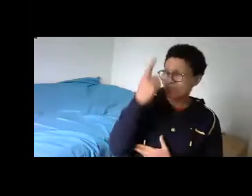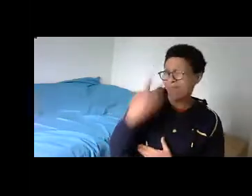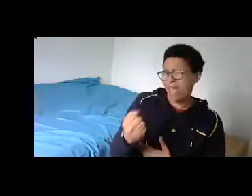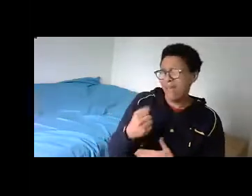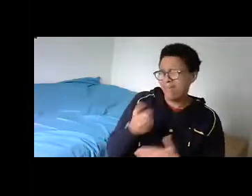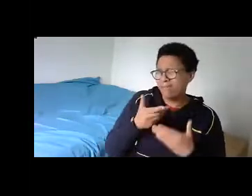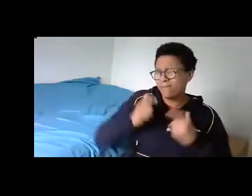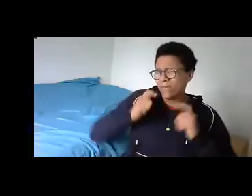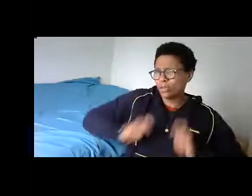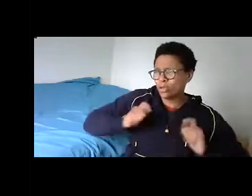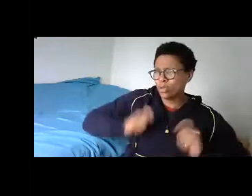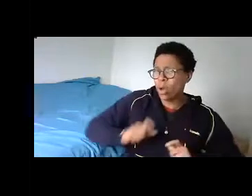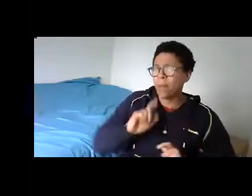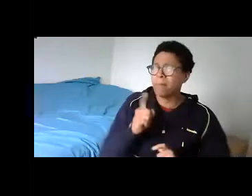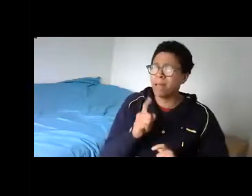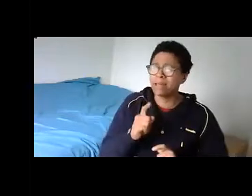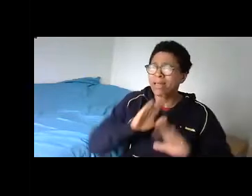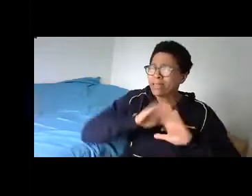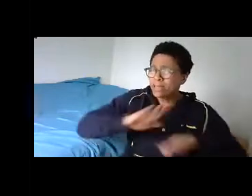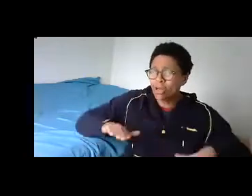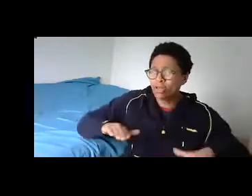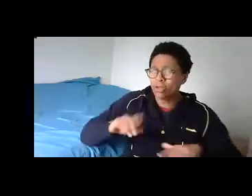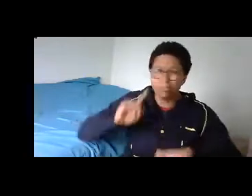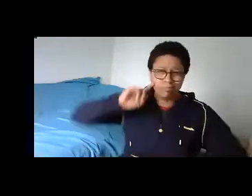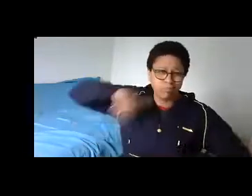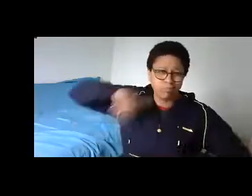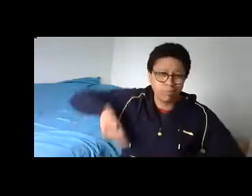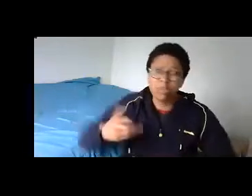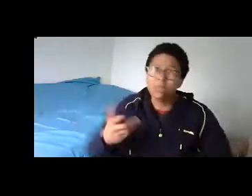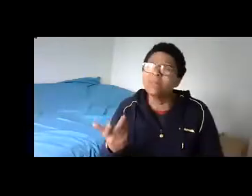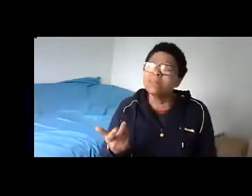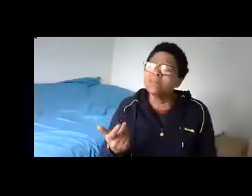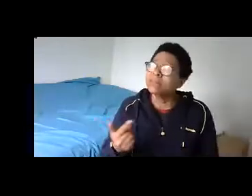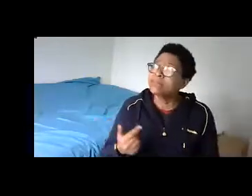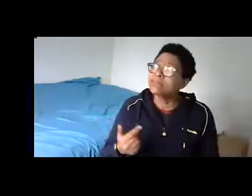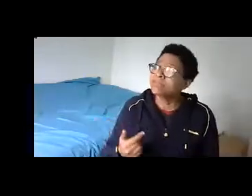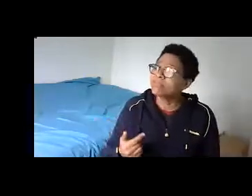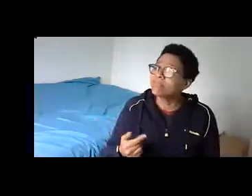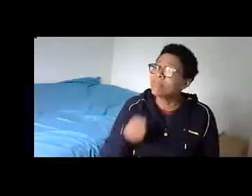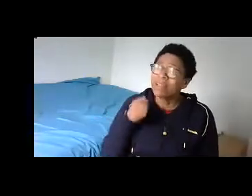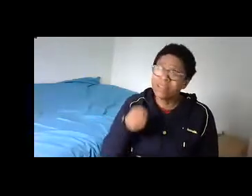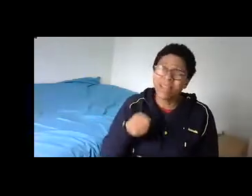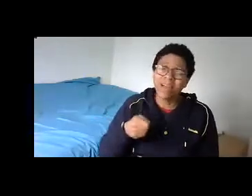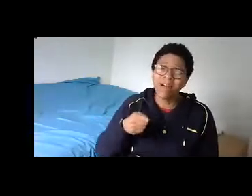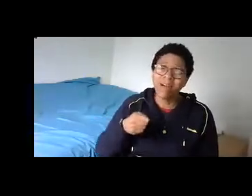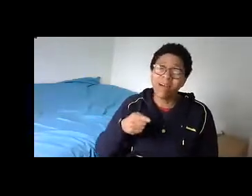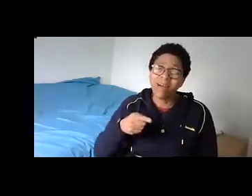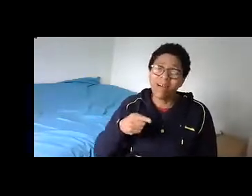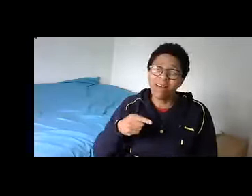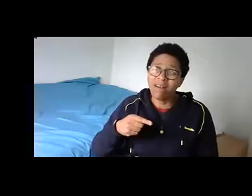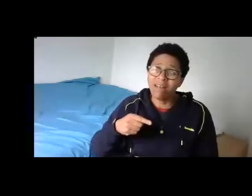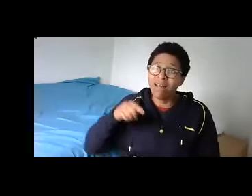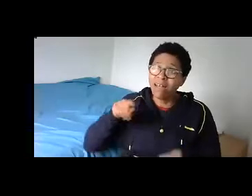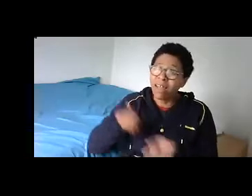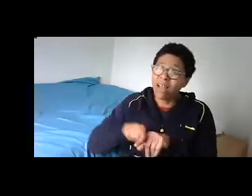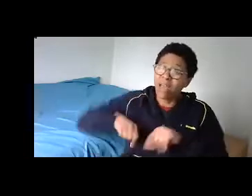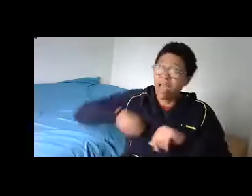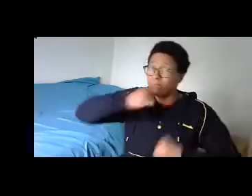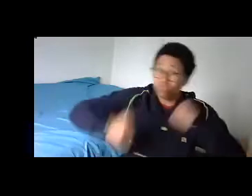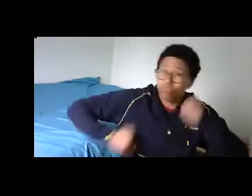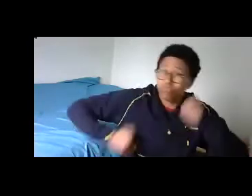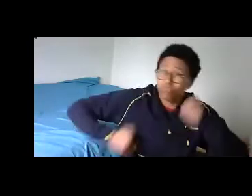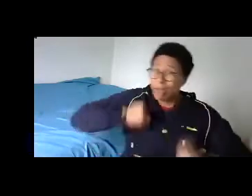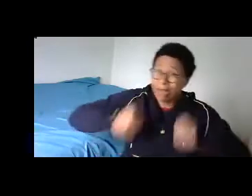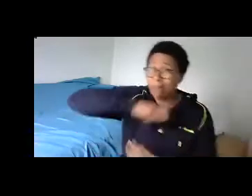looking after the children properly. And they are like playing, they're having a playground on my head. And how am